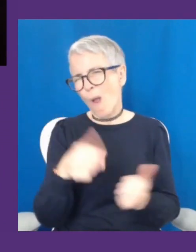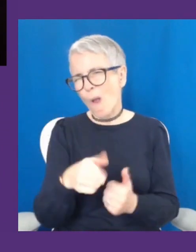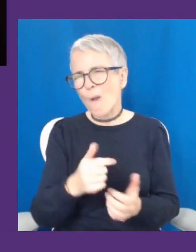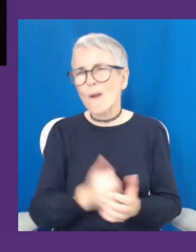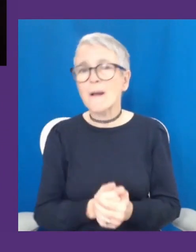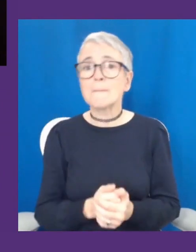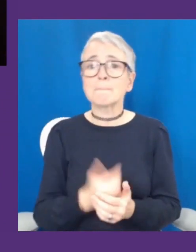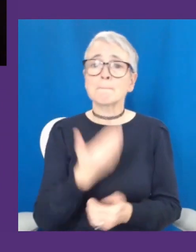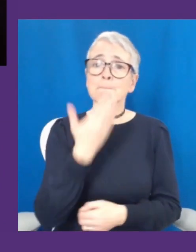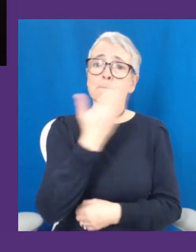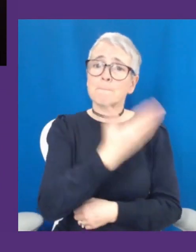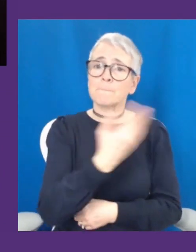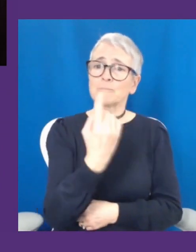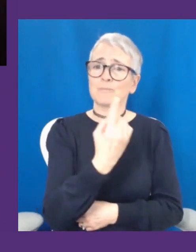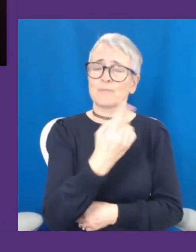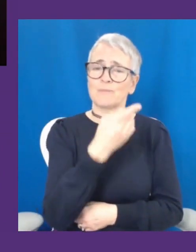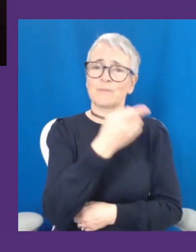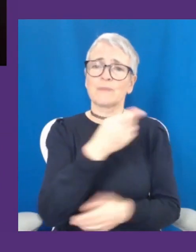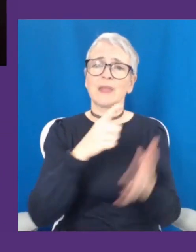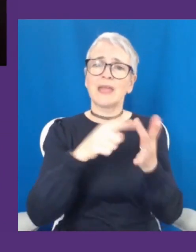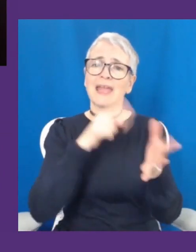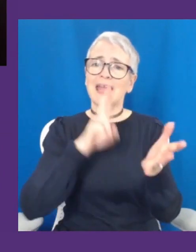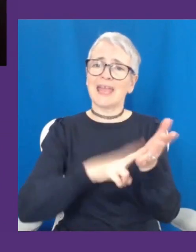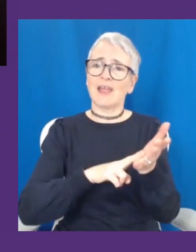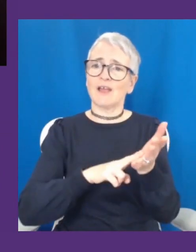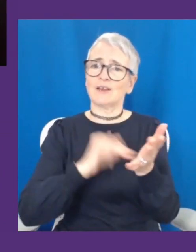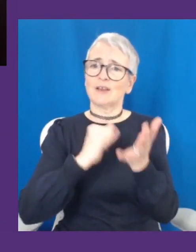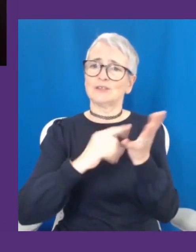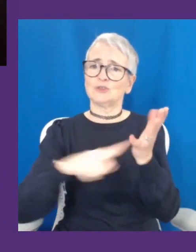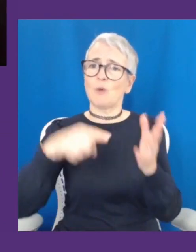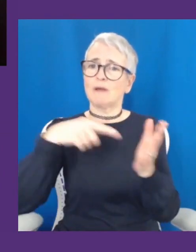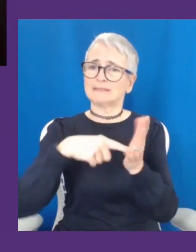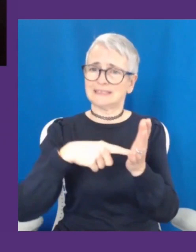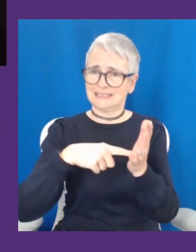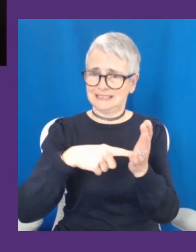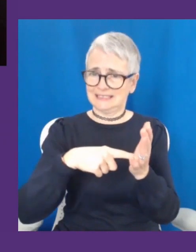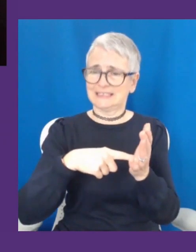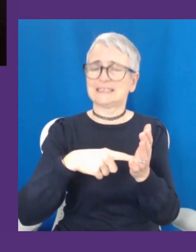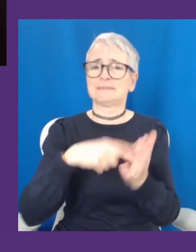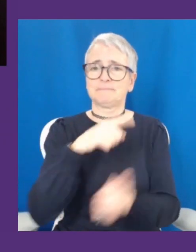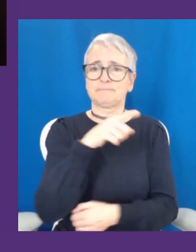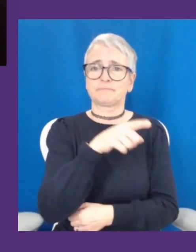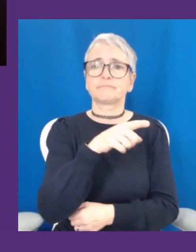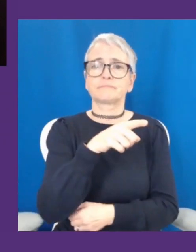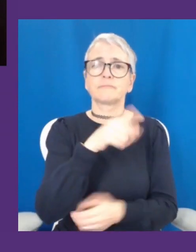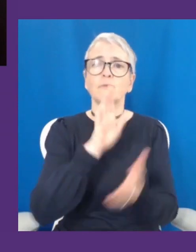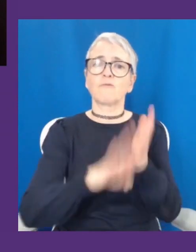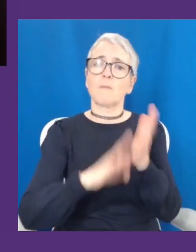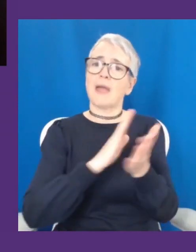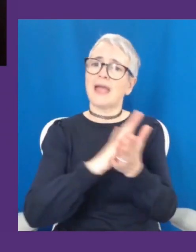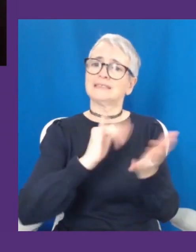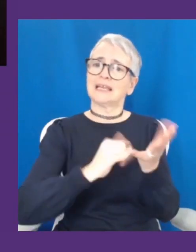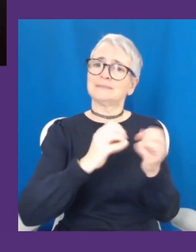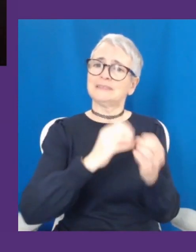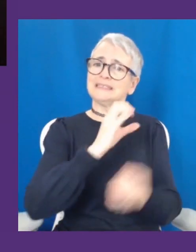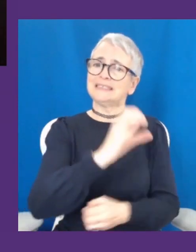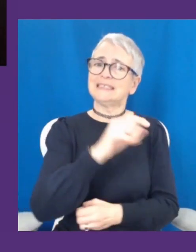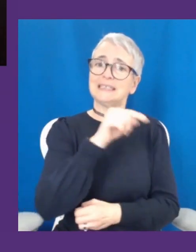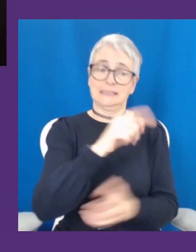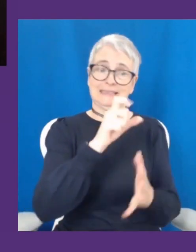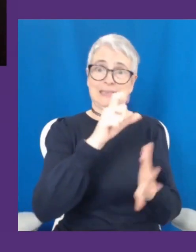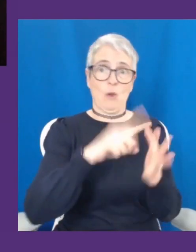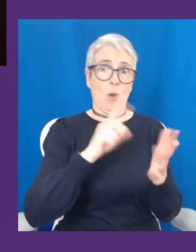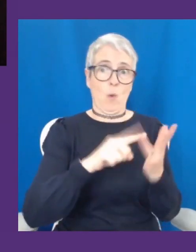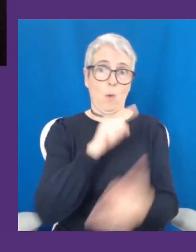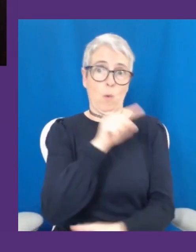got Stuart here from HSBC UK. He's the CEO of HSBC UK, so it's an